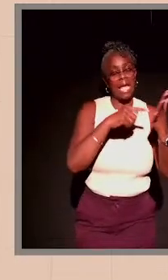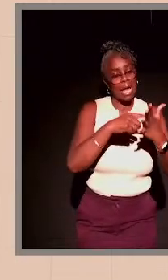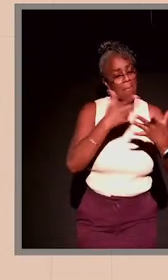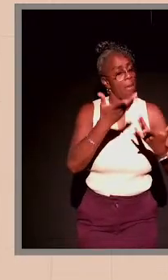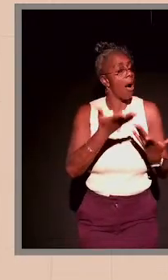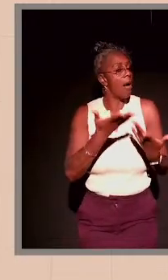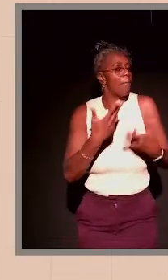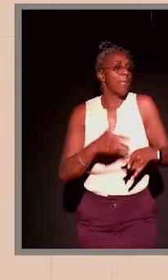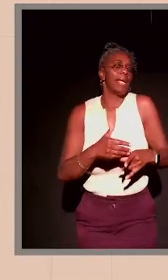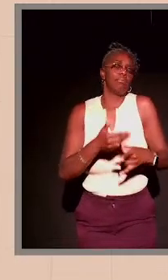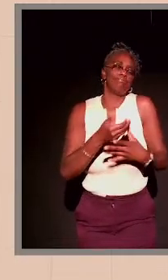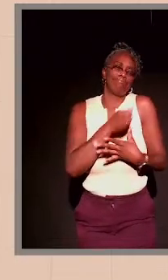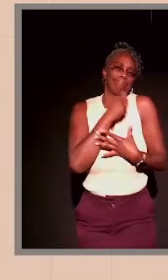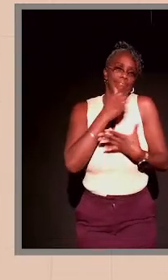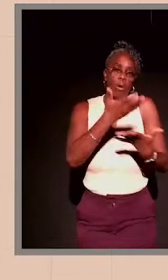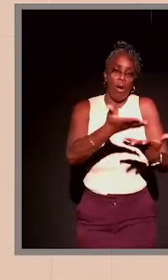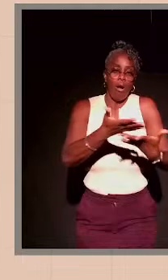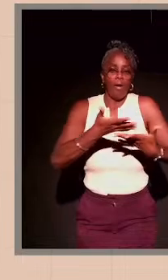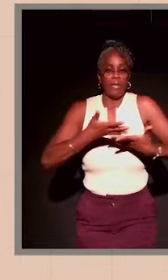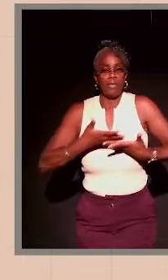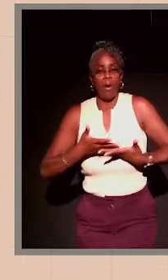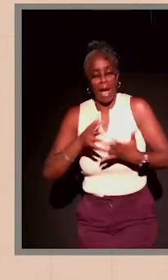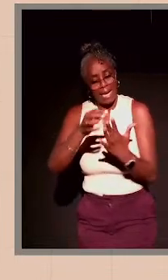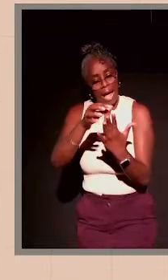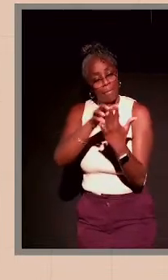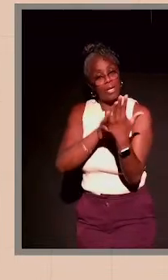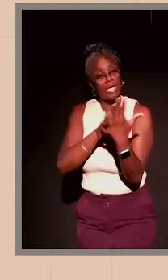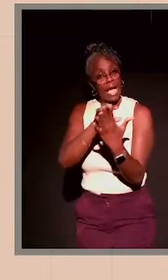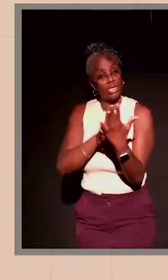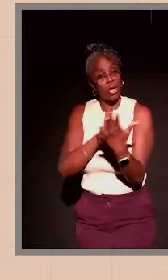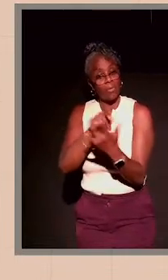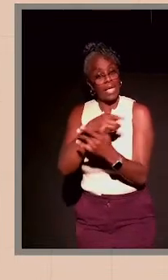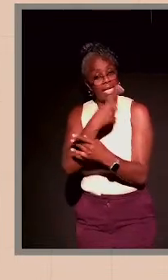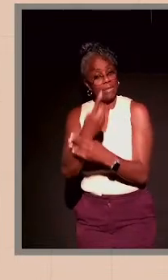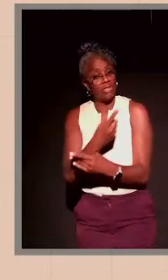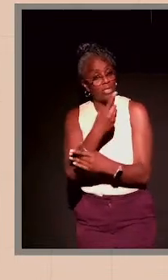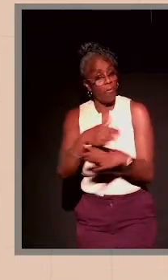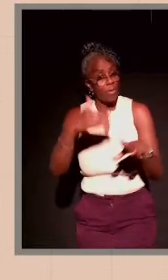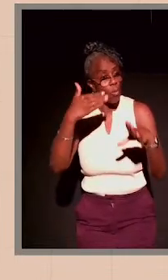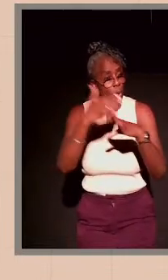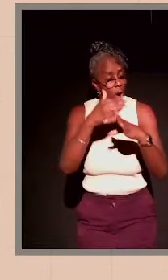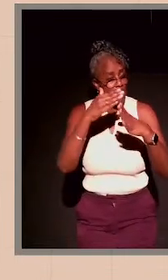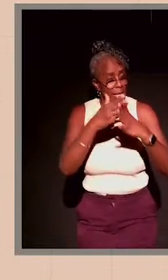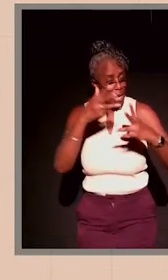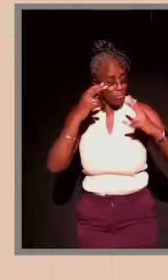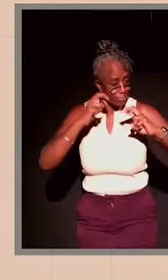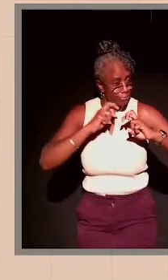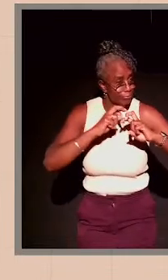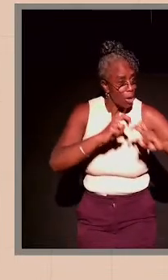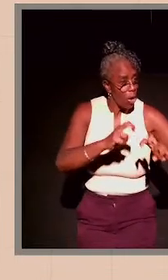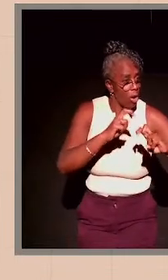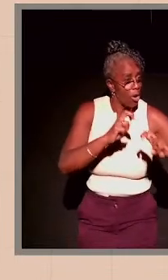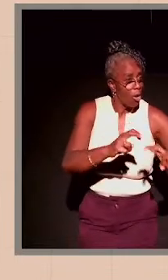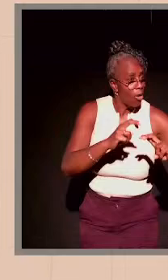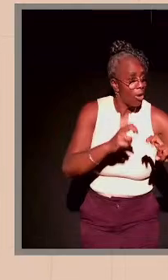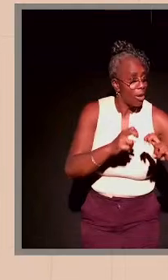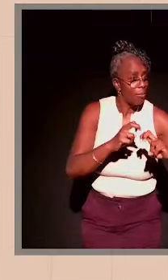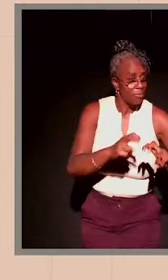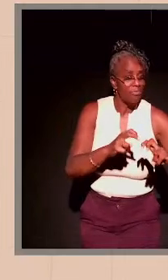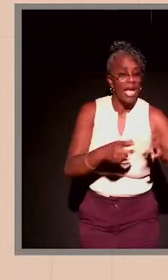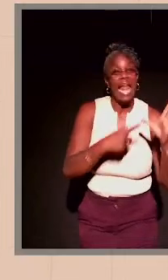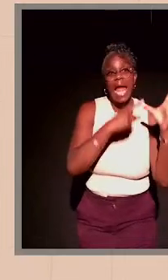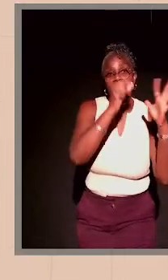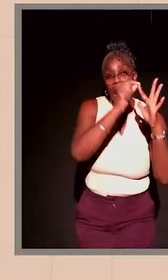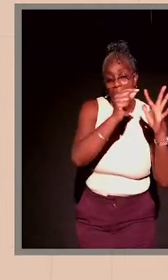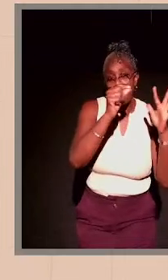revise an application that he began working on some time ago, which is currently known as Wave